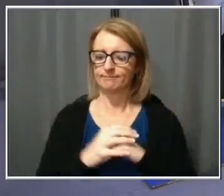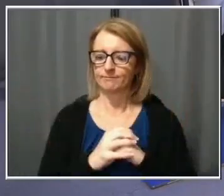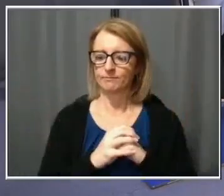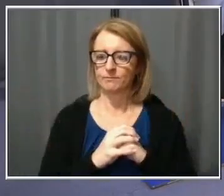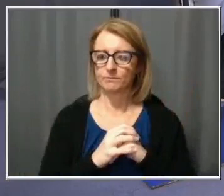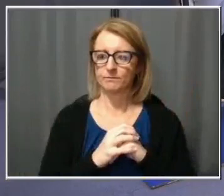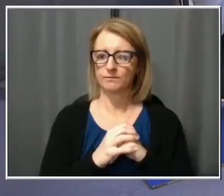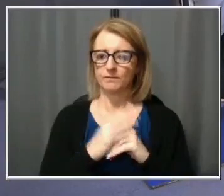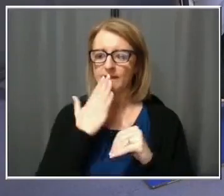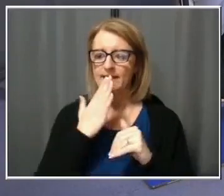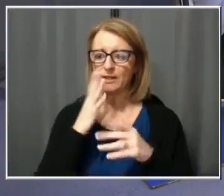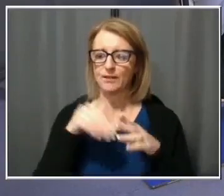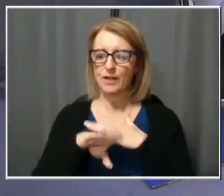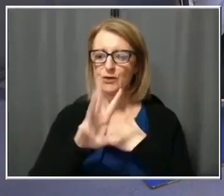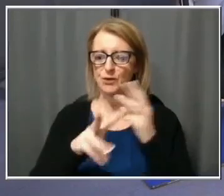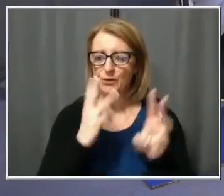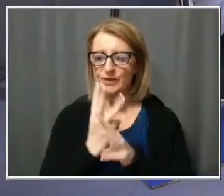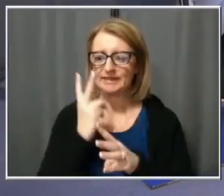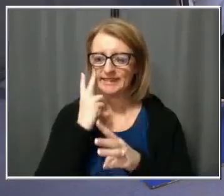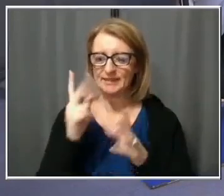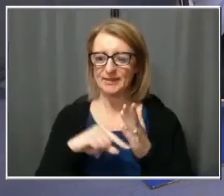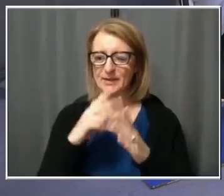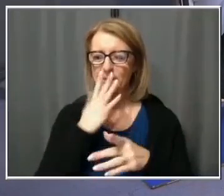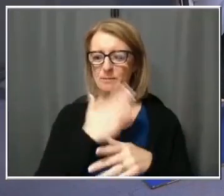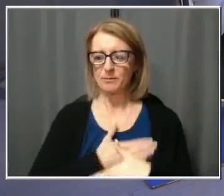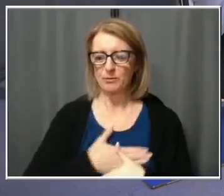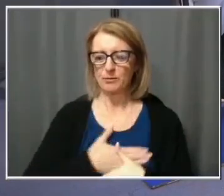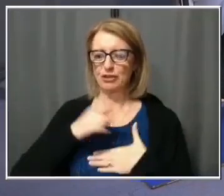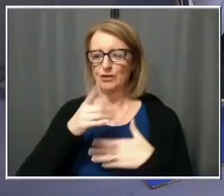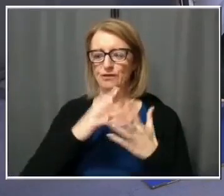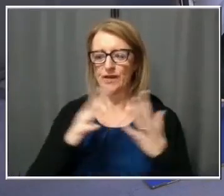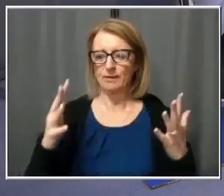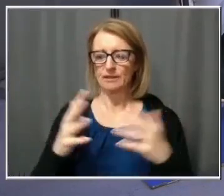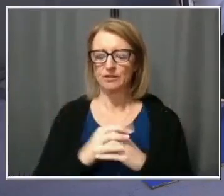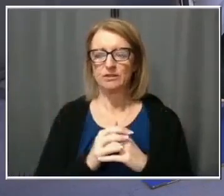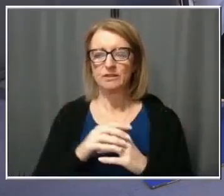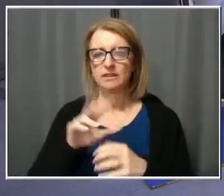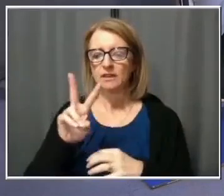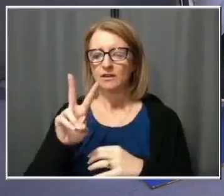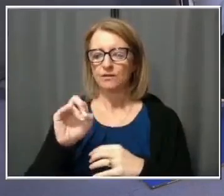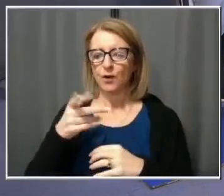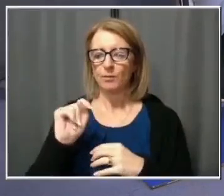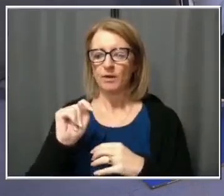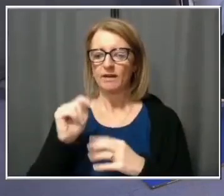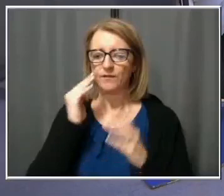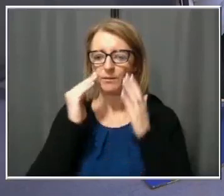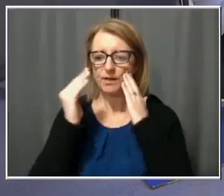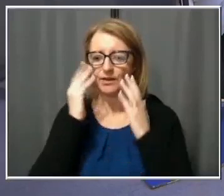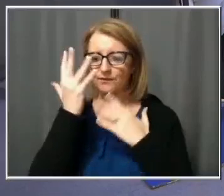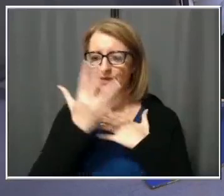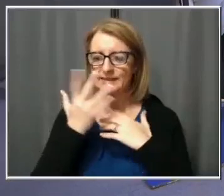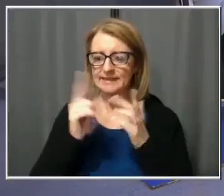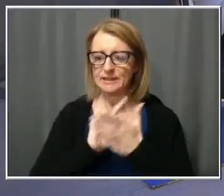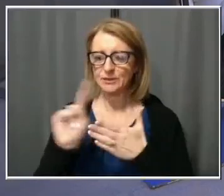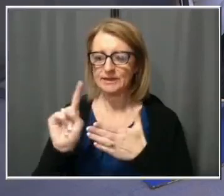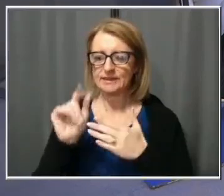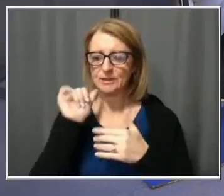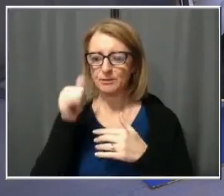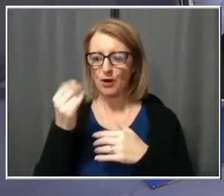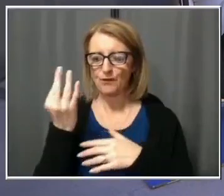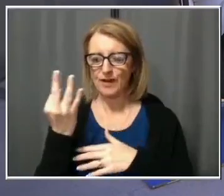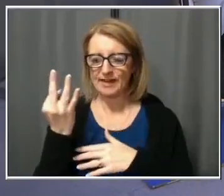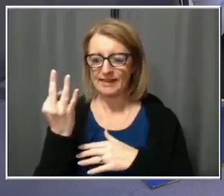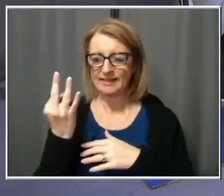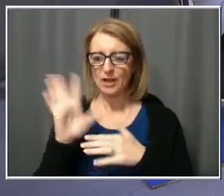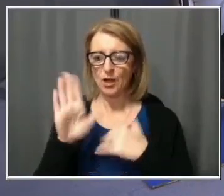into your world and see what you're all about. We appreciate you very much. Dr. Vopat, you're going to be a familiar face this week sitting here. Yeah, that's true. You'll be here tomorrow. You'll be here Friday. All